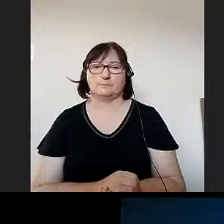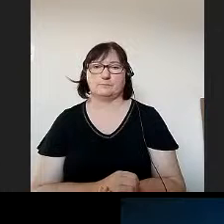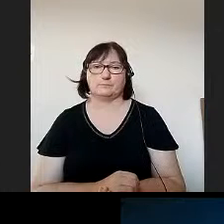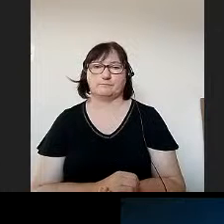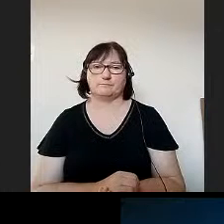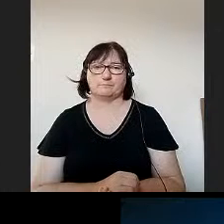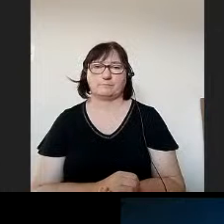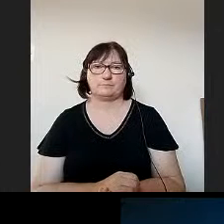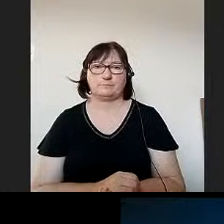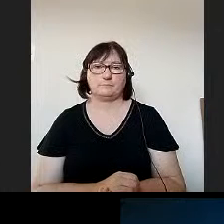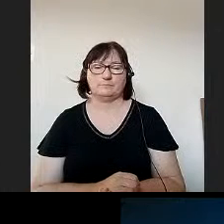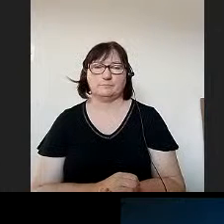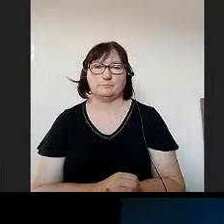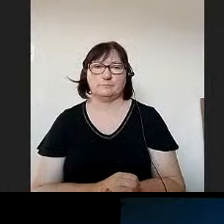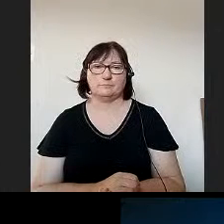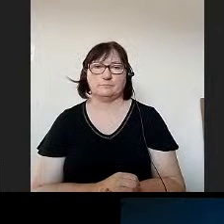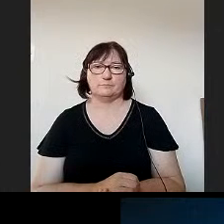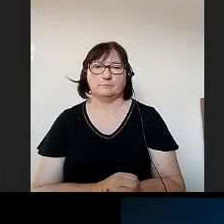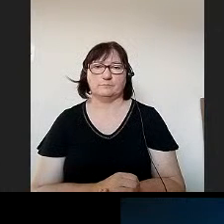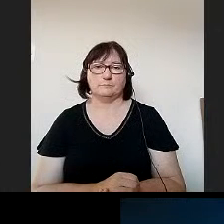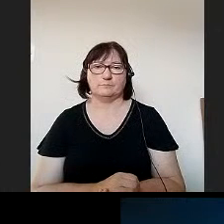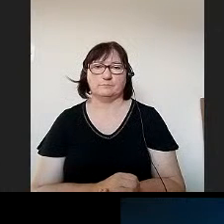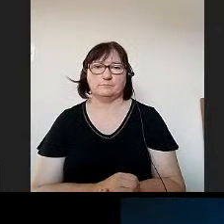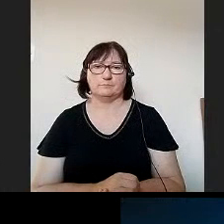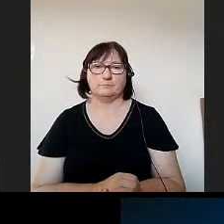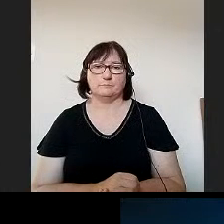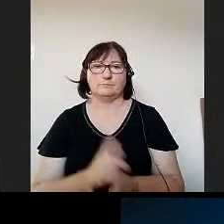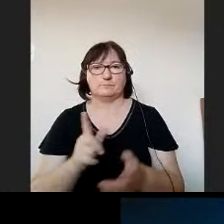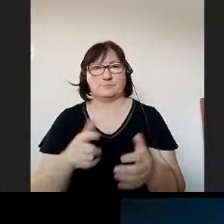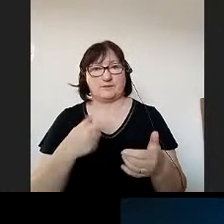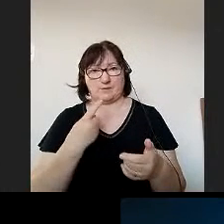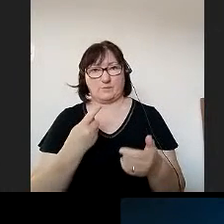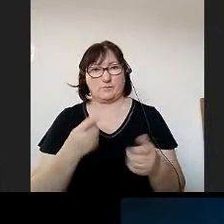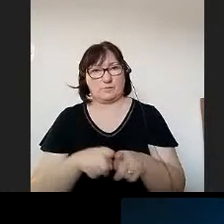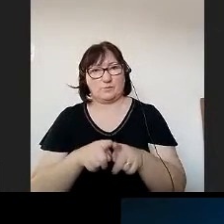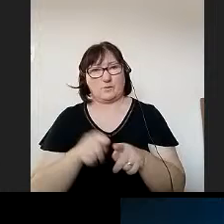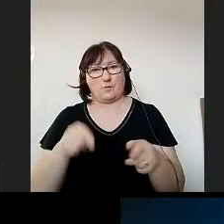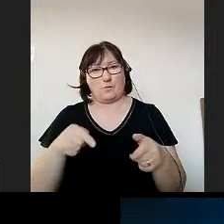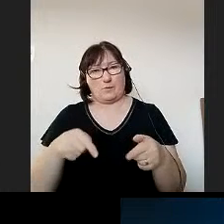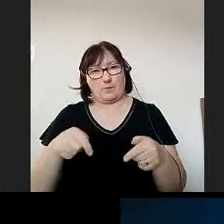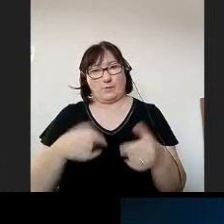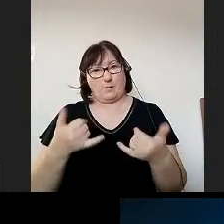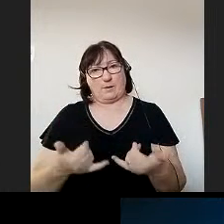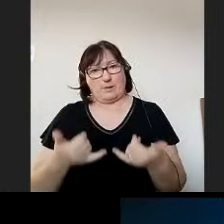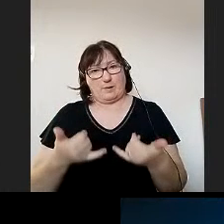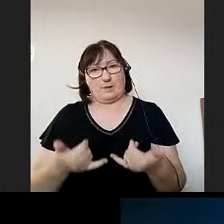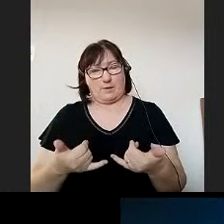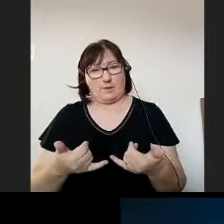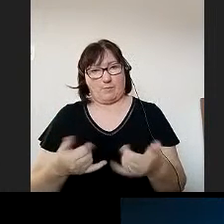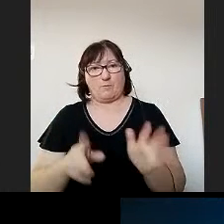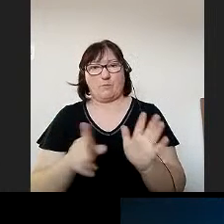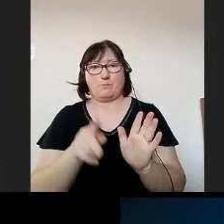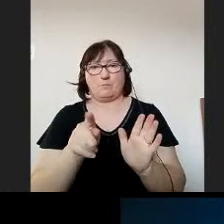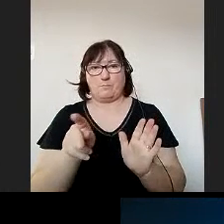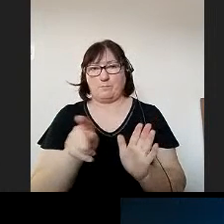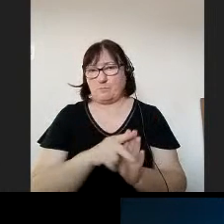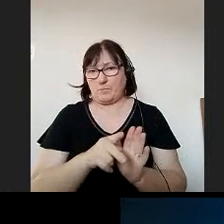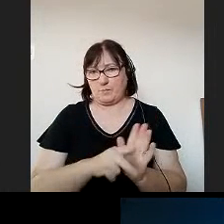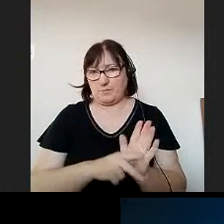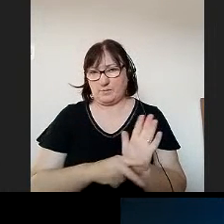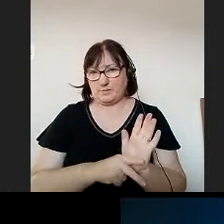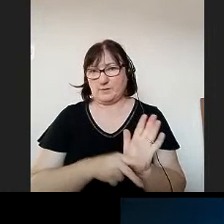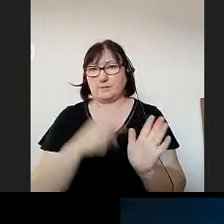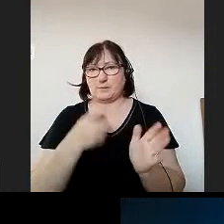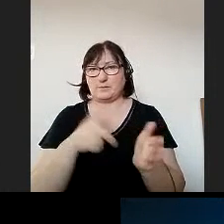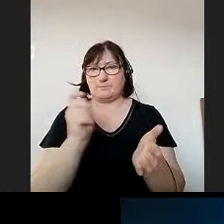Thank you, Patricia. Currently, the policy says that applications must